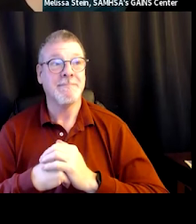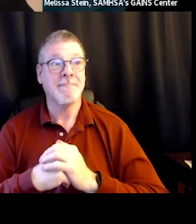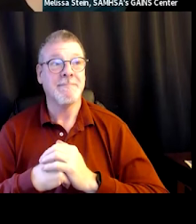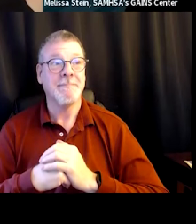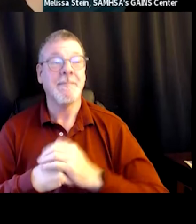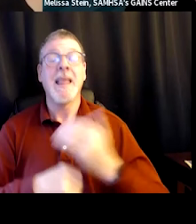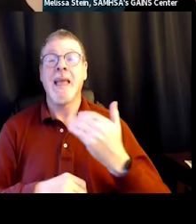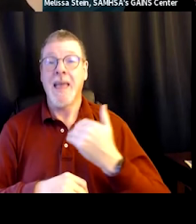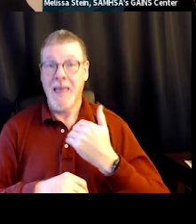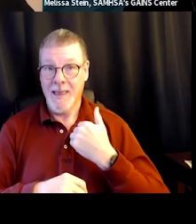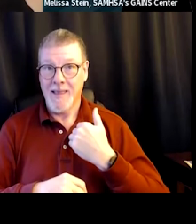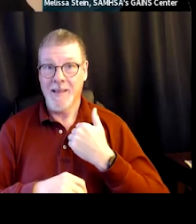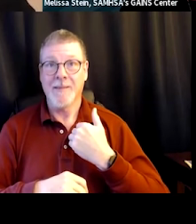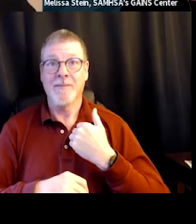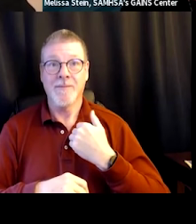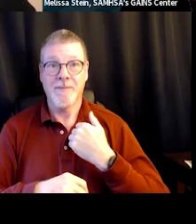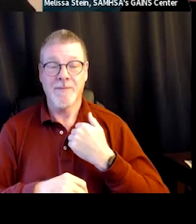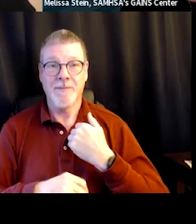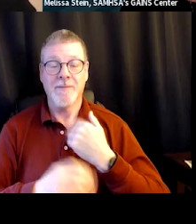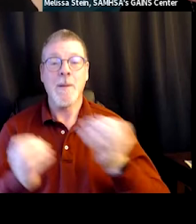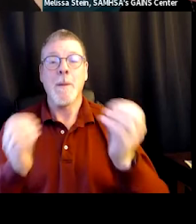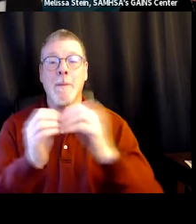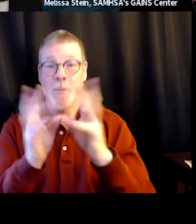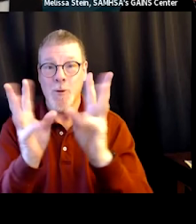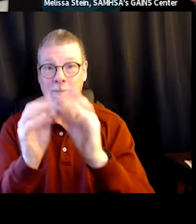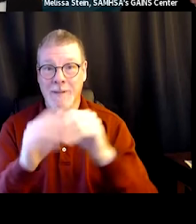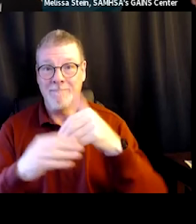We do have a couple of webinars coming up in February,